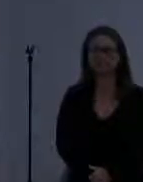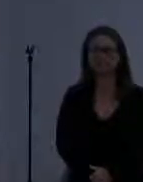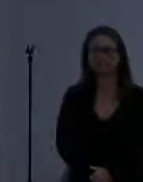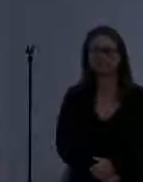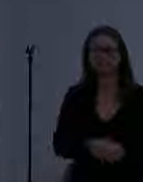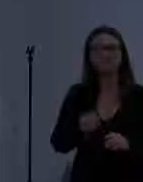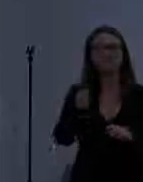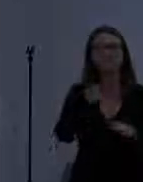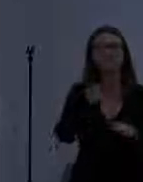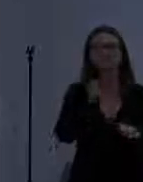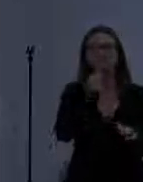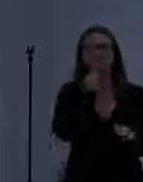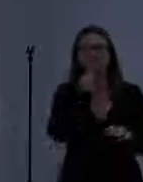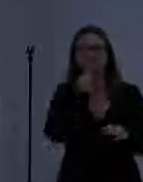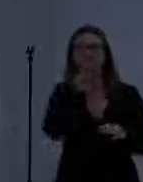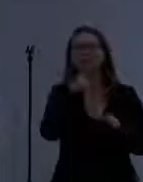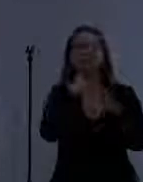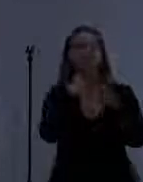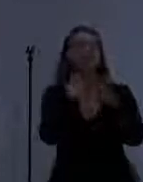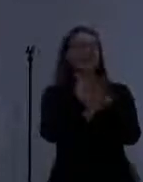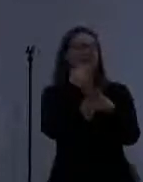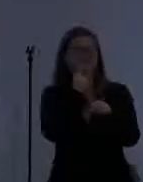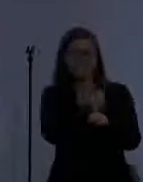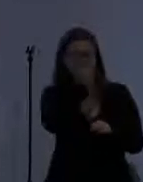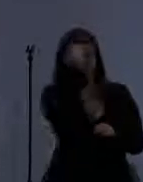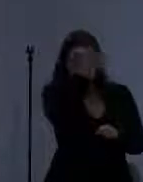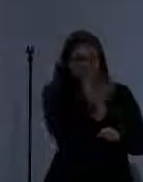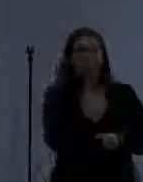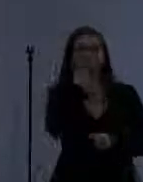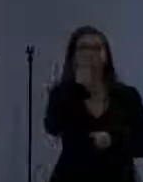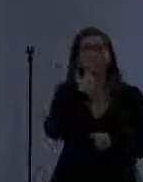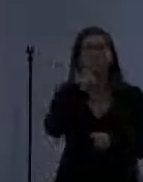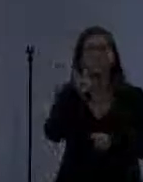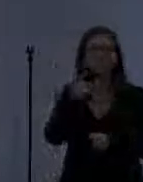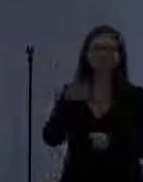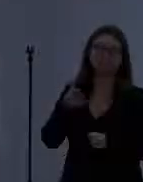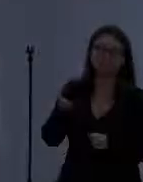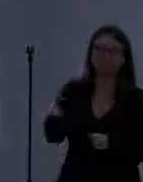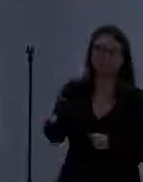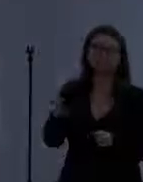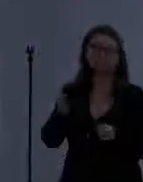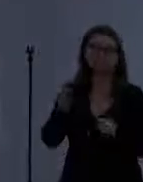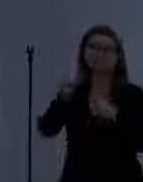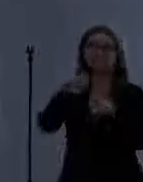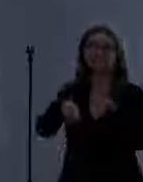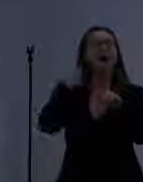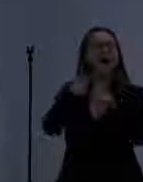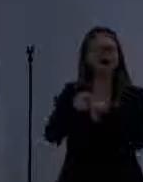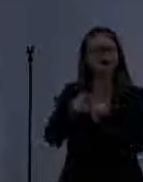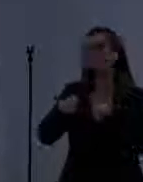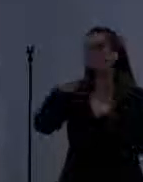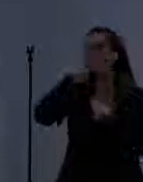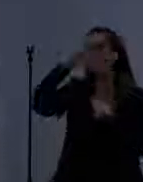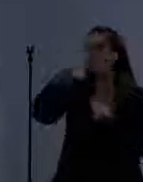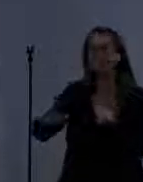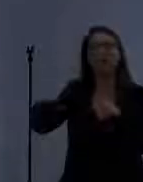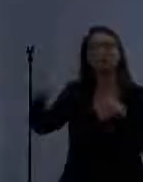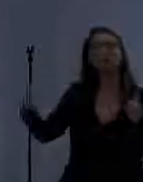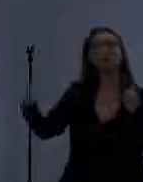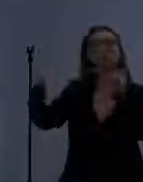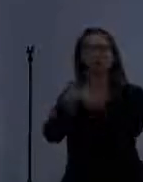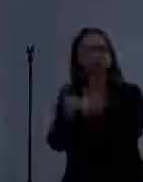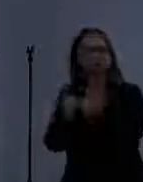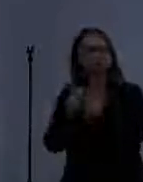Okay, just as an example, I'm meeting a child, a loved one, in the park as